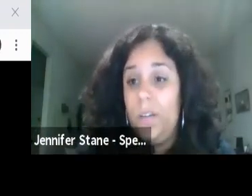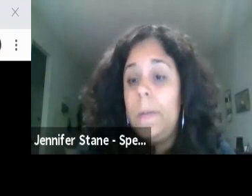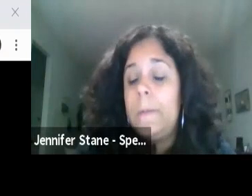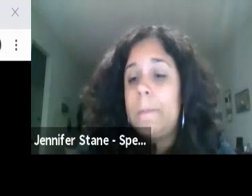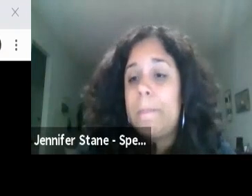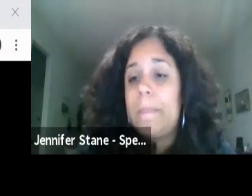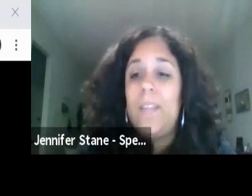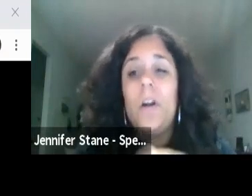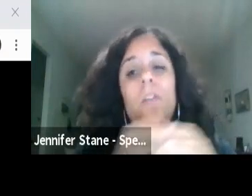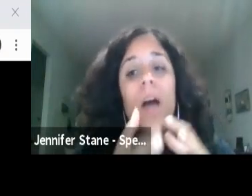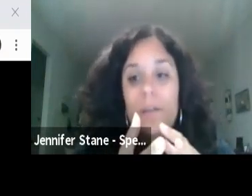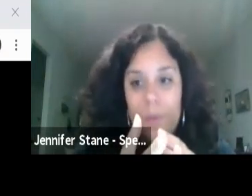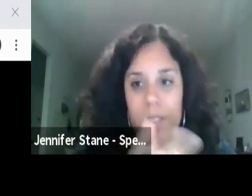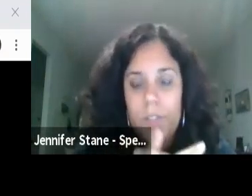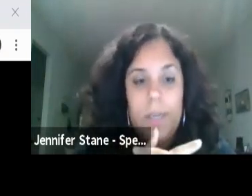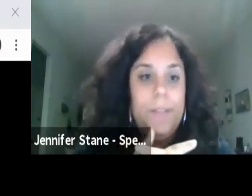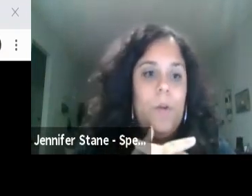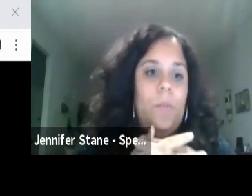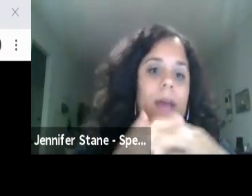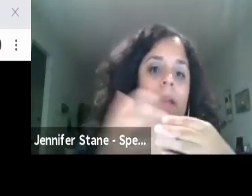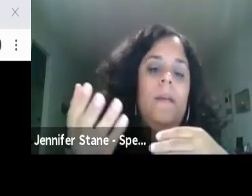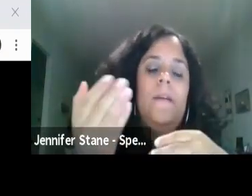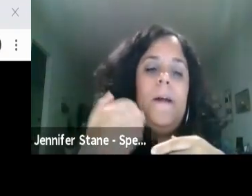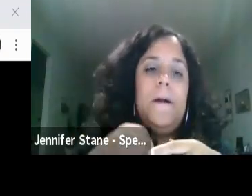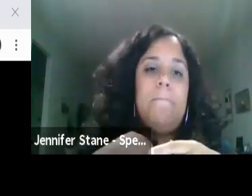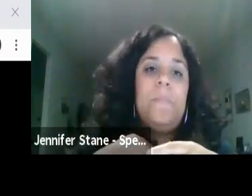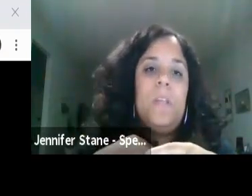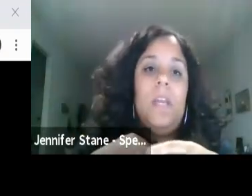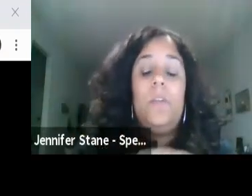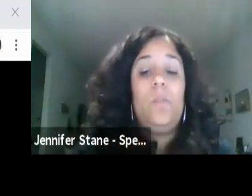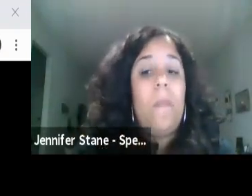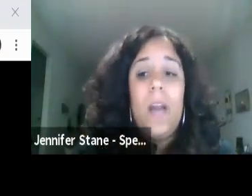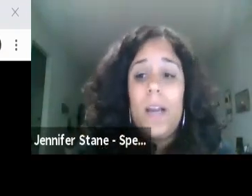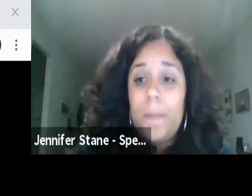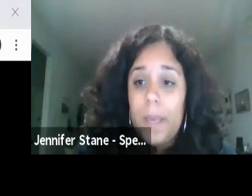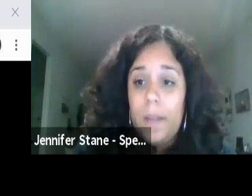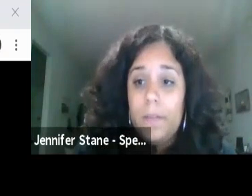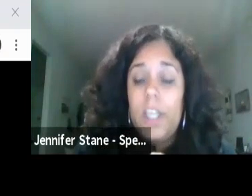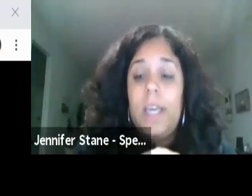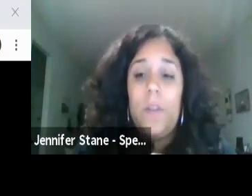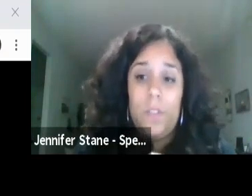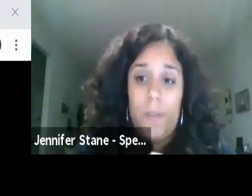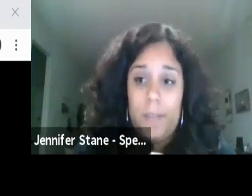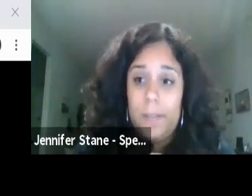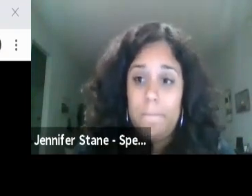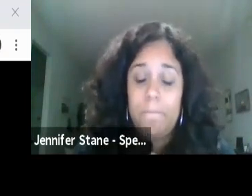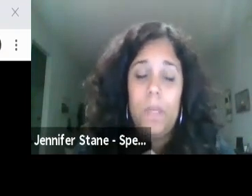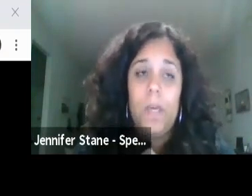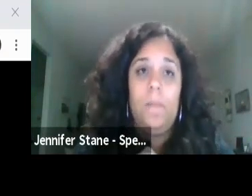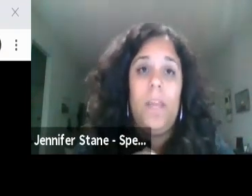restored. And there are a lot of reasons, you guys know, that individuals may not come in to get those